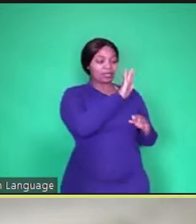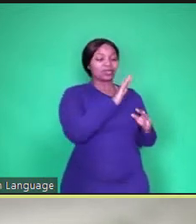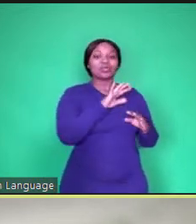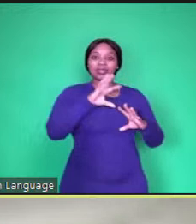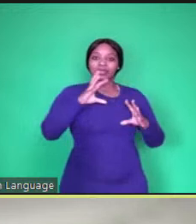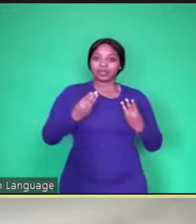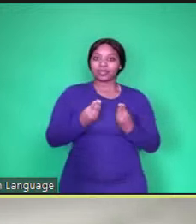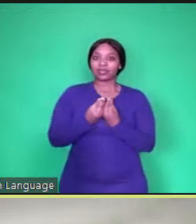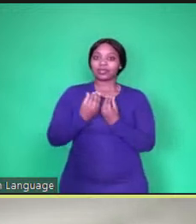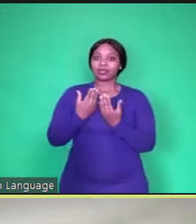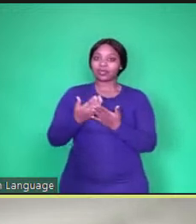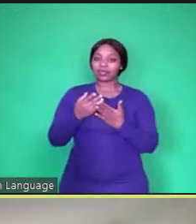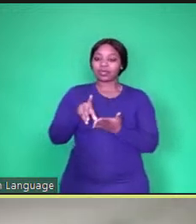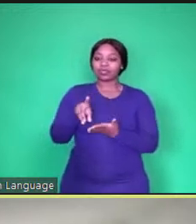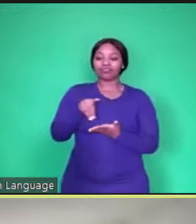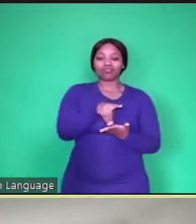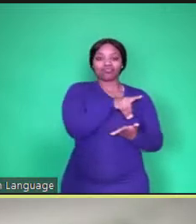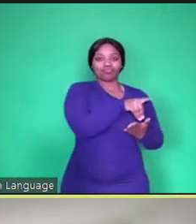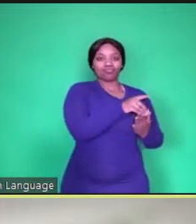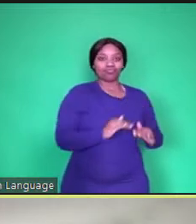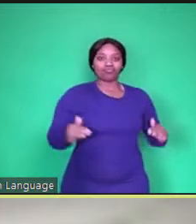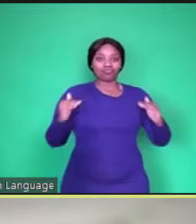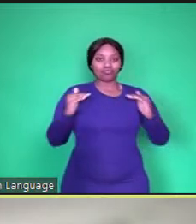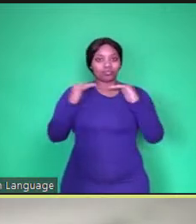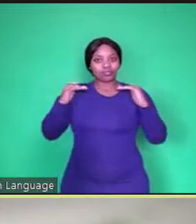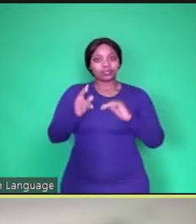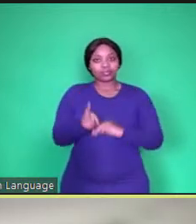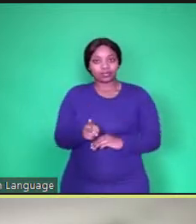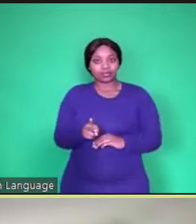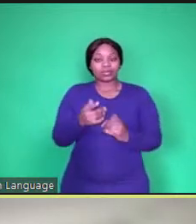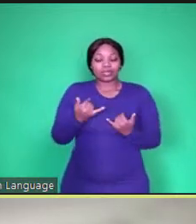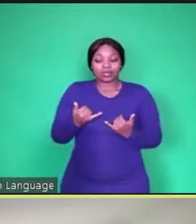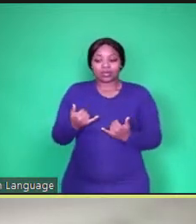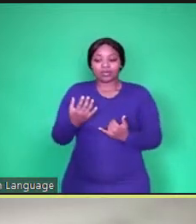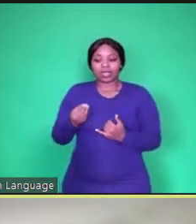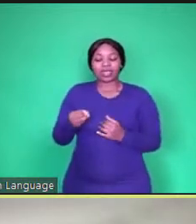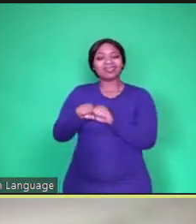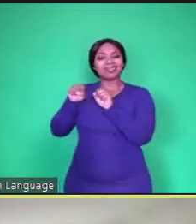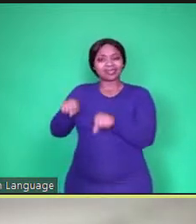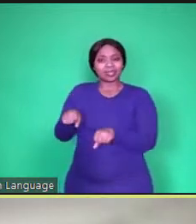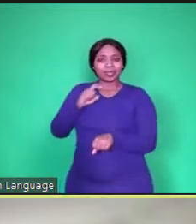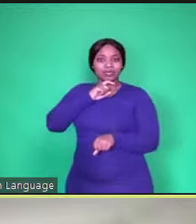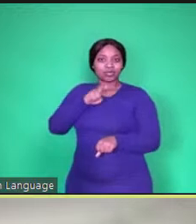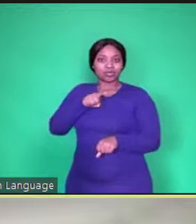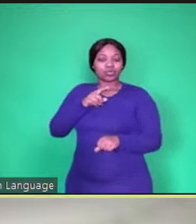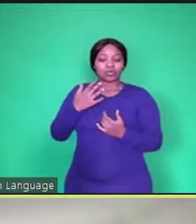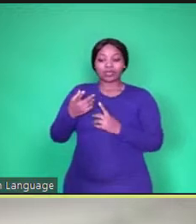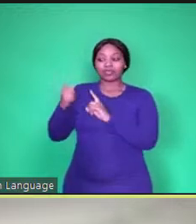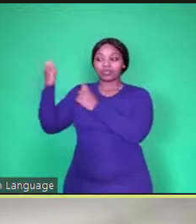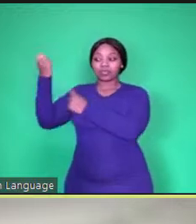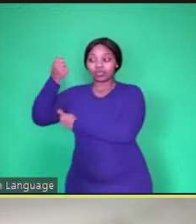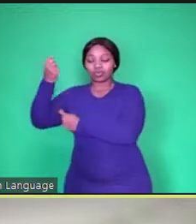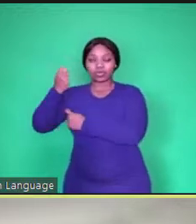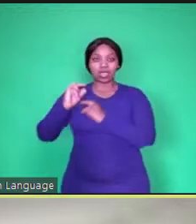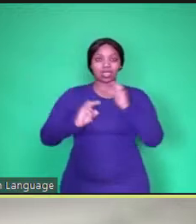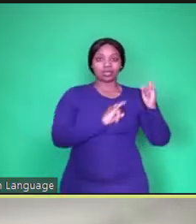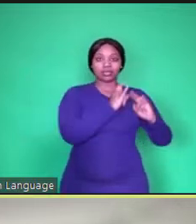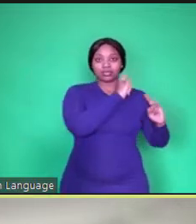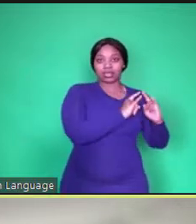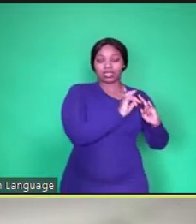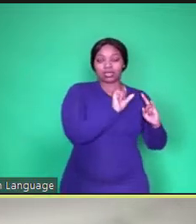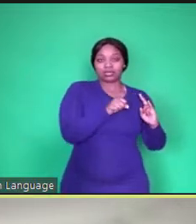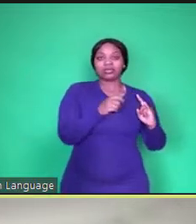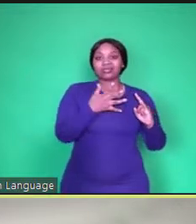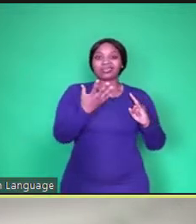skews public resources towards these rural communities and towns, mainly through the